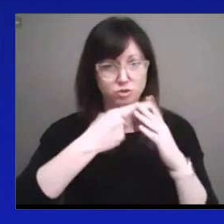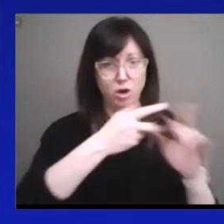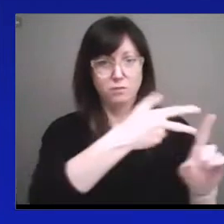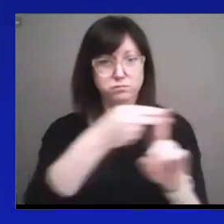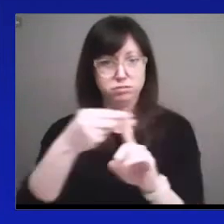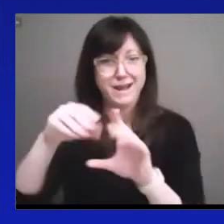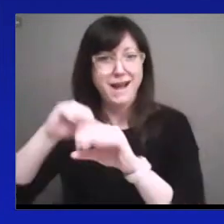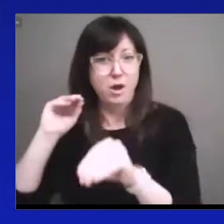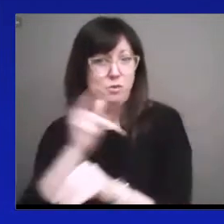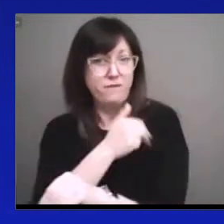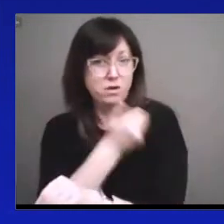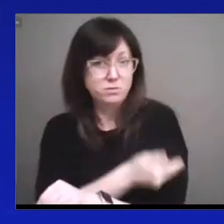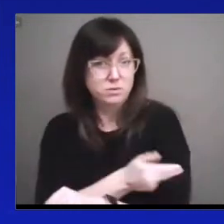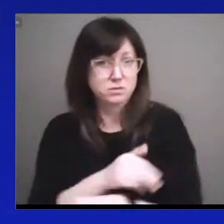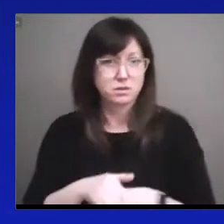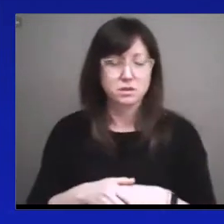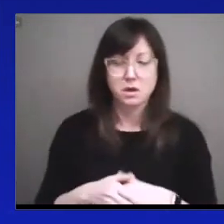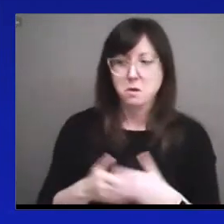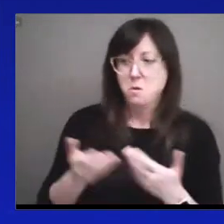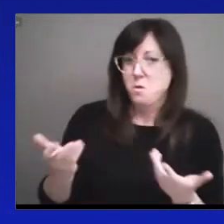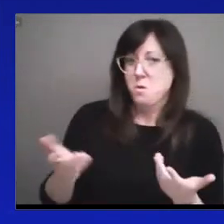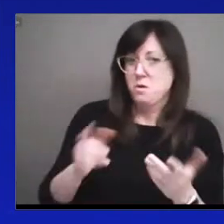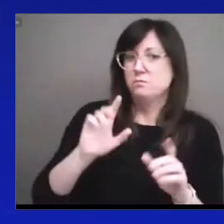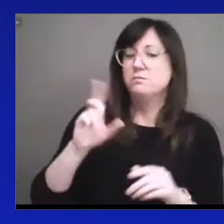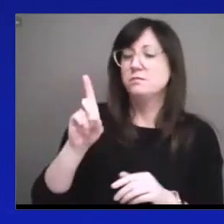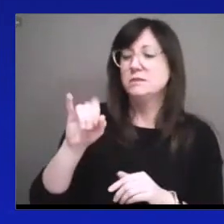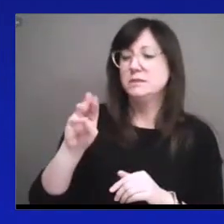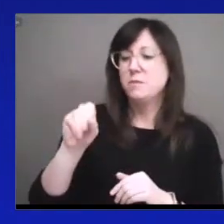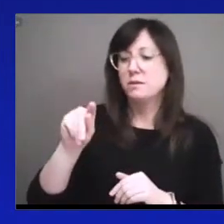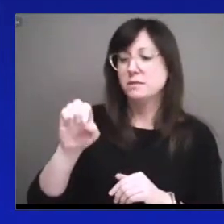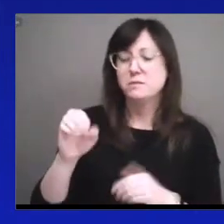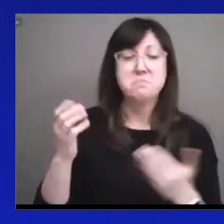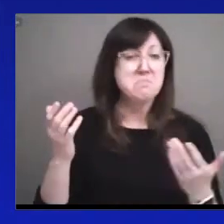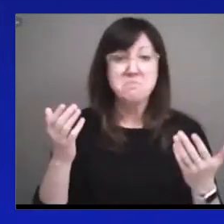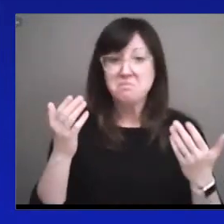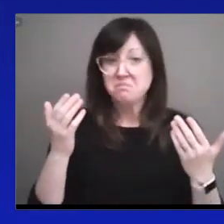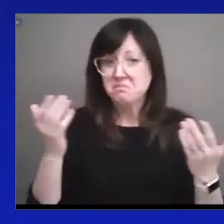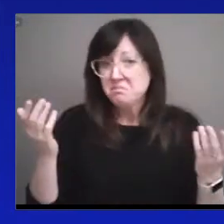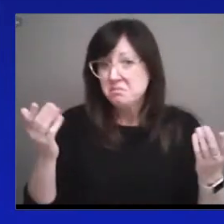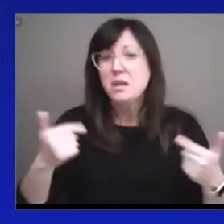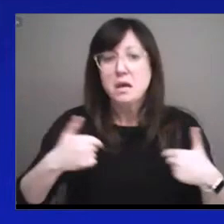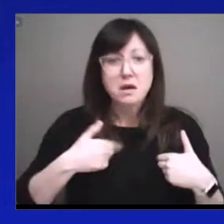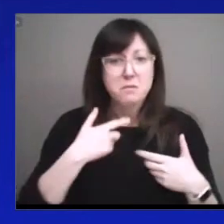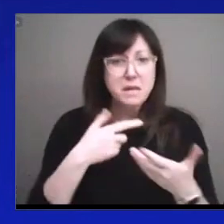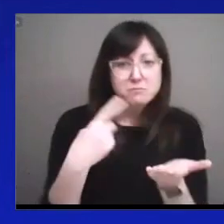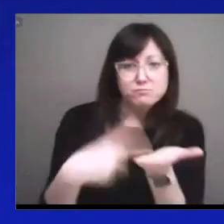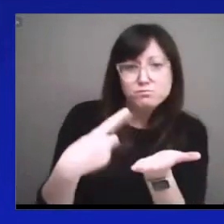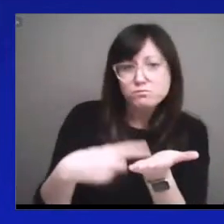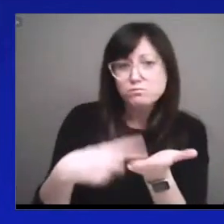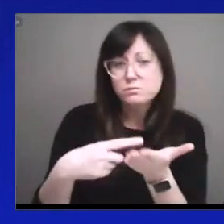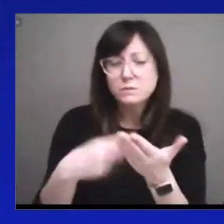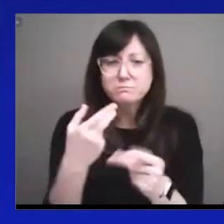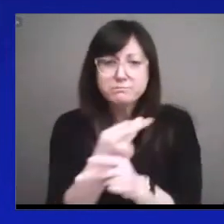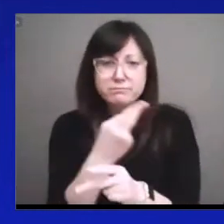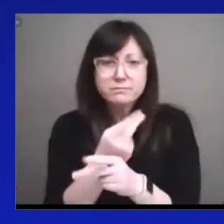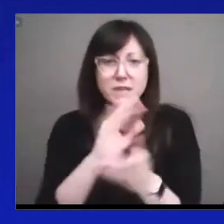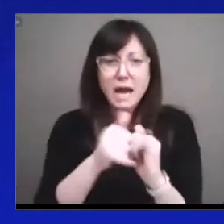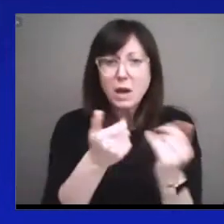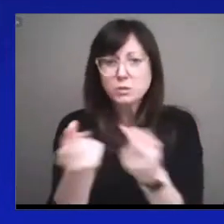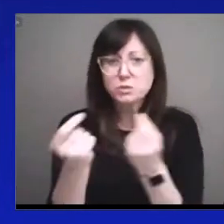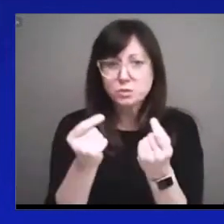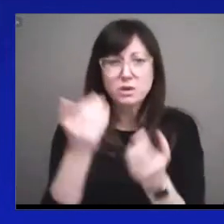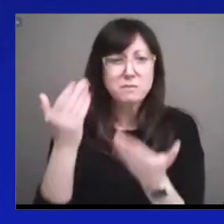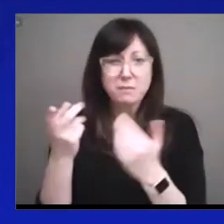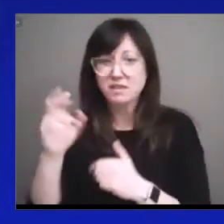I don't know about initiative somewhere else. It was something that I had been talking about, that we were looking at that, and Dr. Etches perhaps